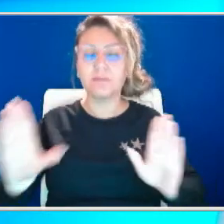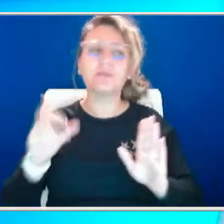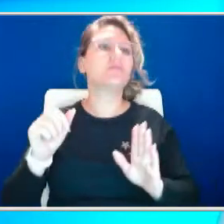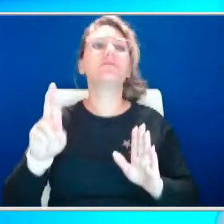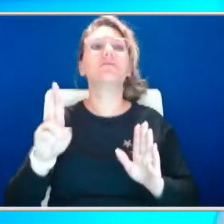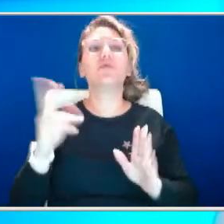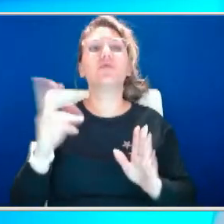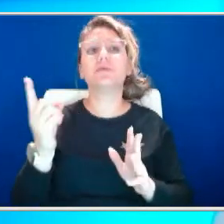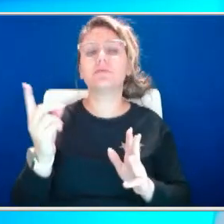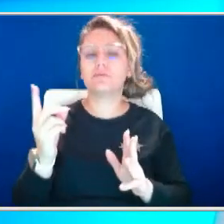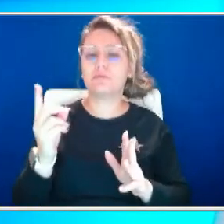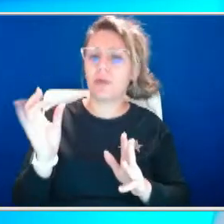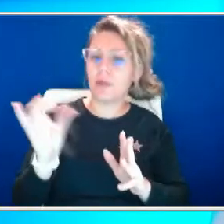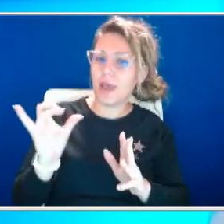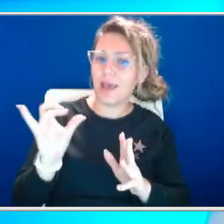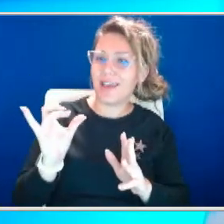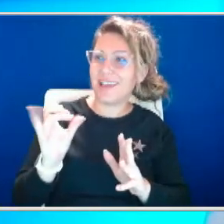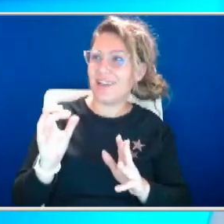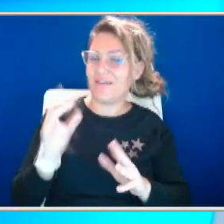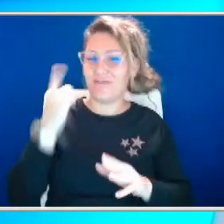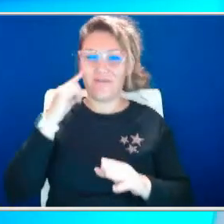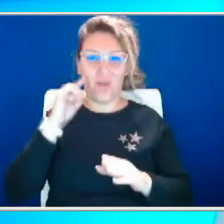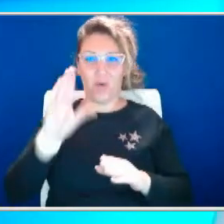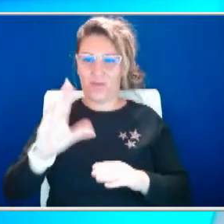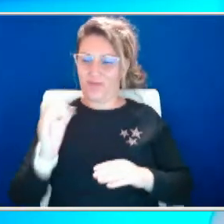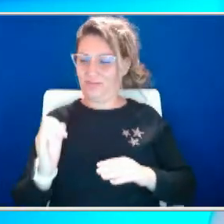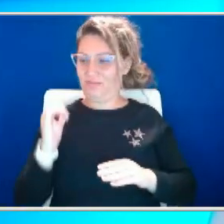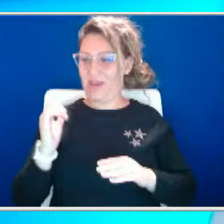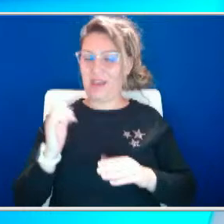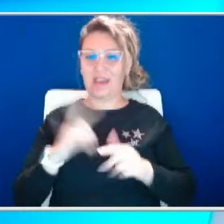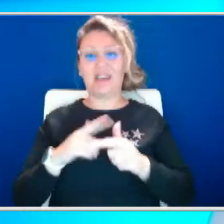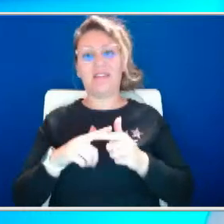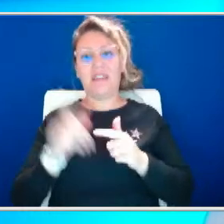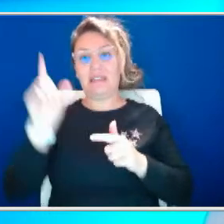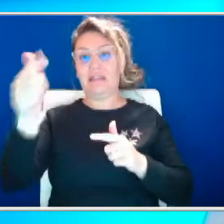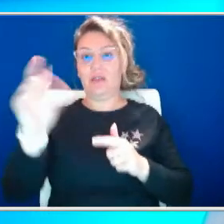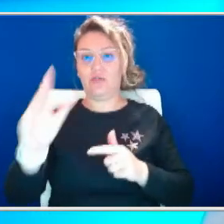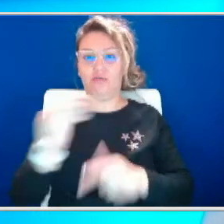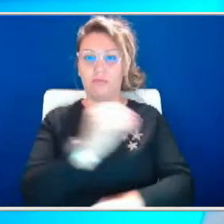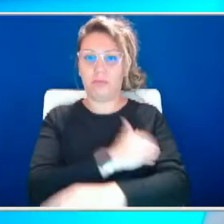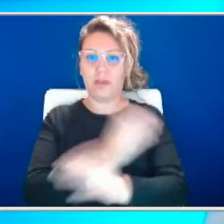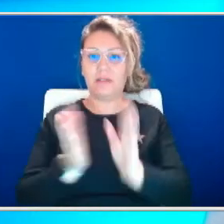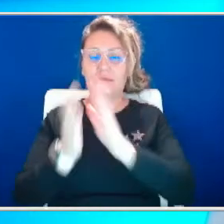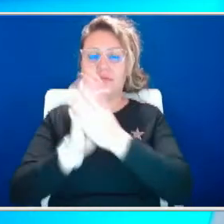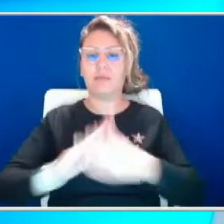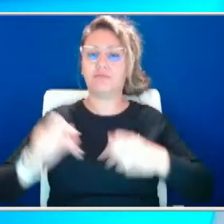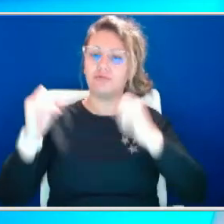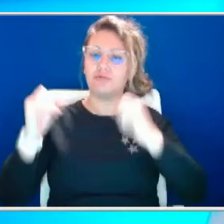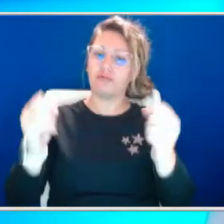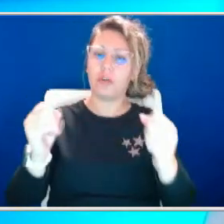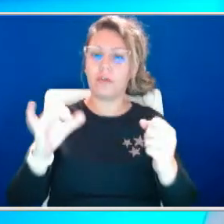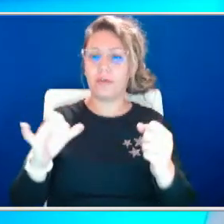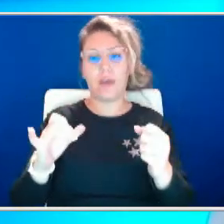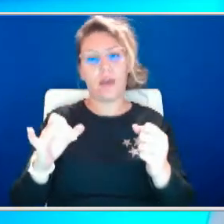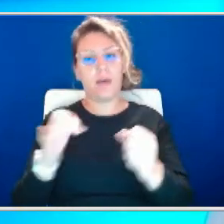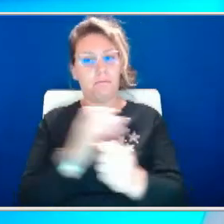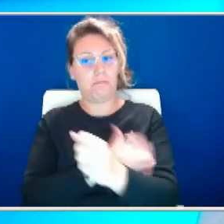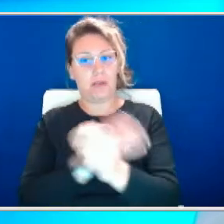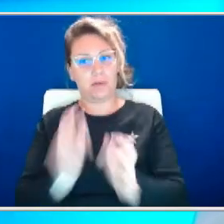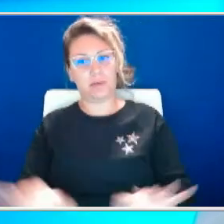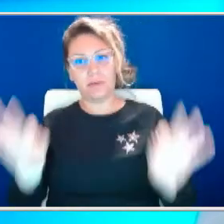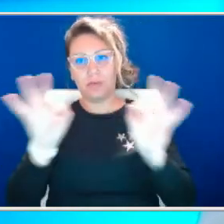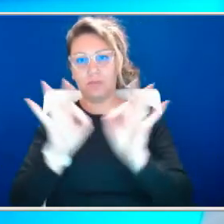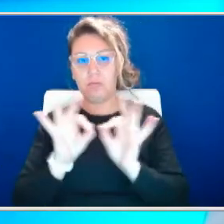doing push-ups in the back. And then over time, you know, that muscle is going to get stronger. And we think that muscle is very important. We know that muscle is very important to the